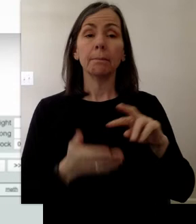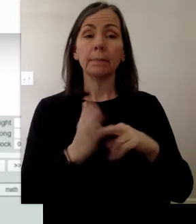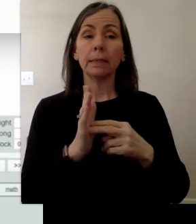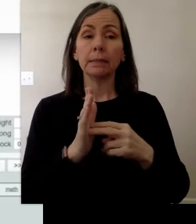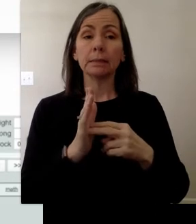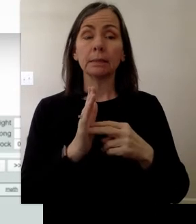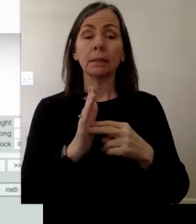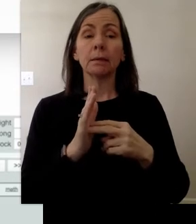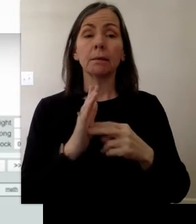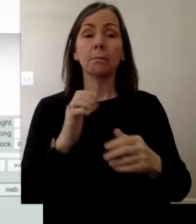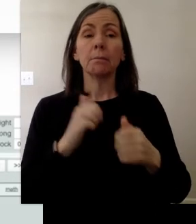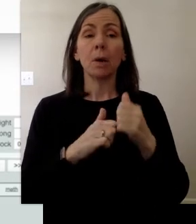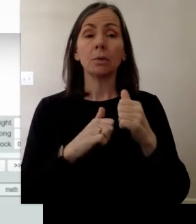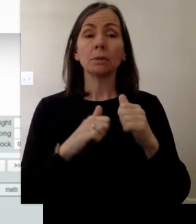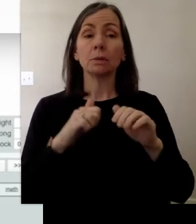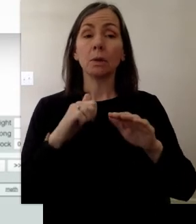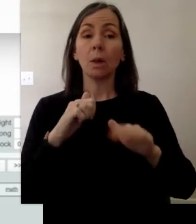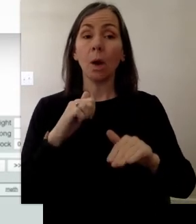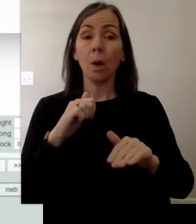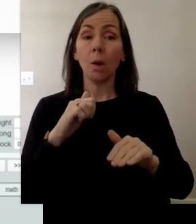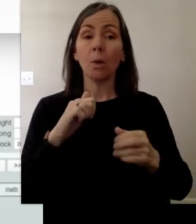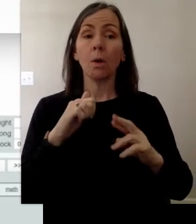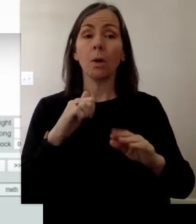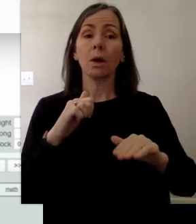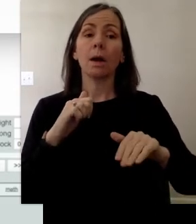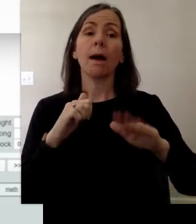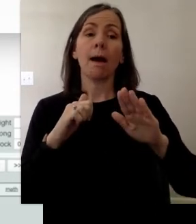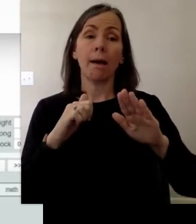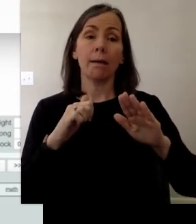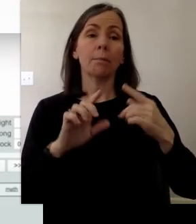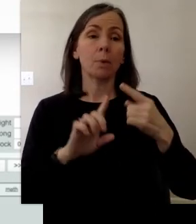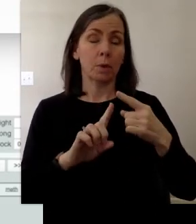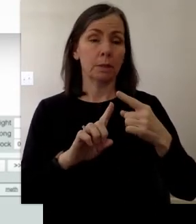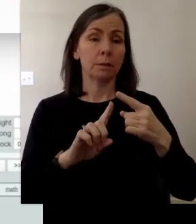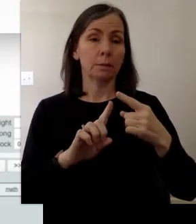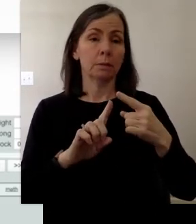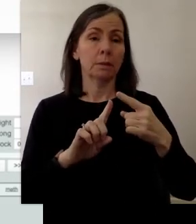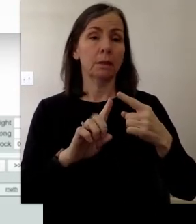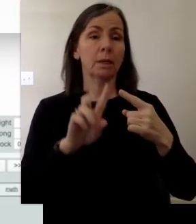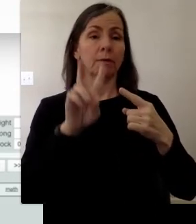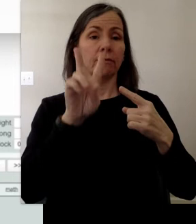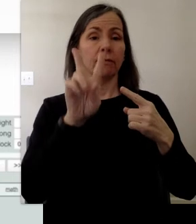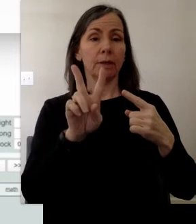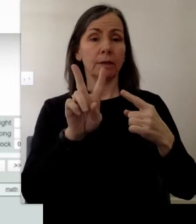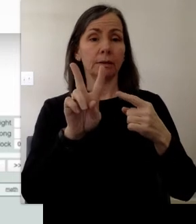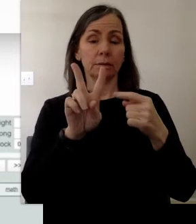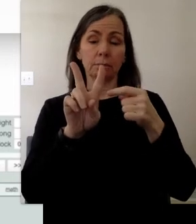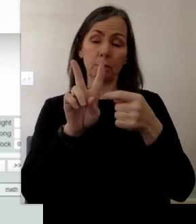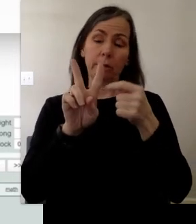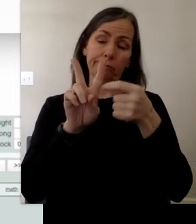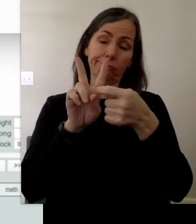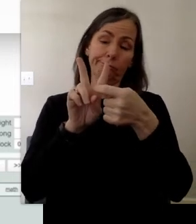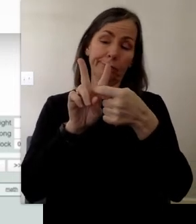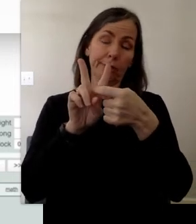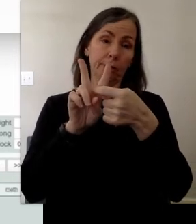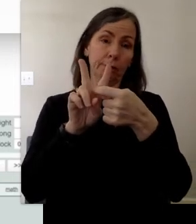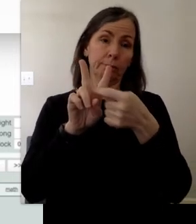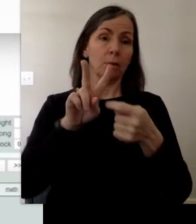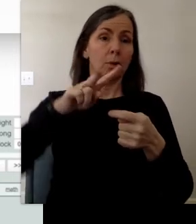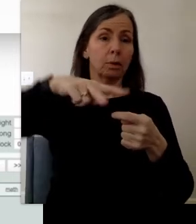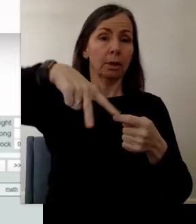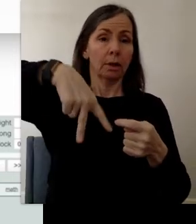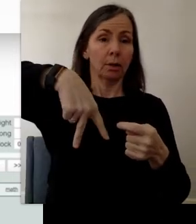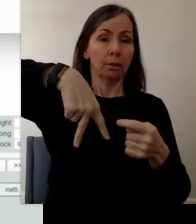point or the highest point of your parabola. So if you look at your parabola from the left side, you can draw